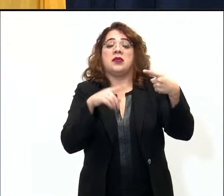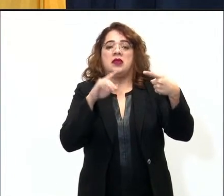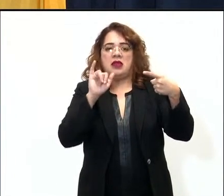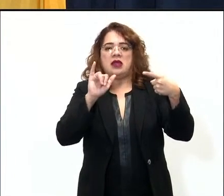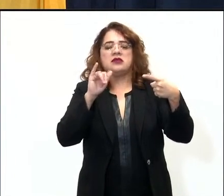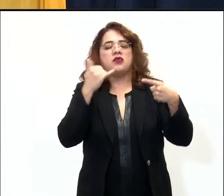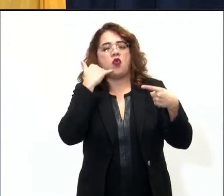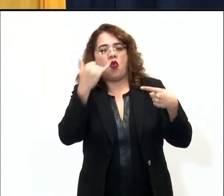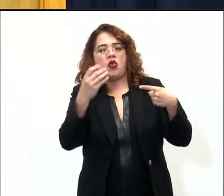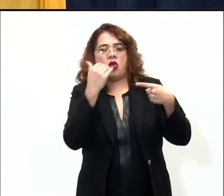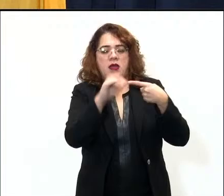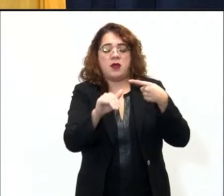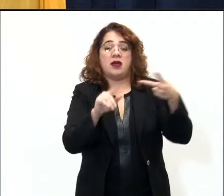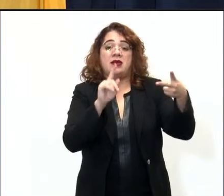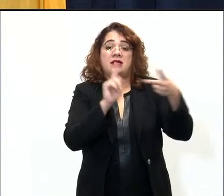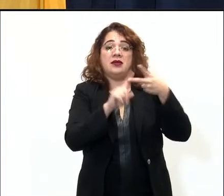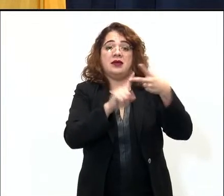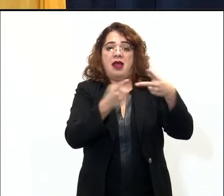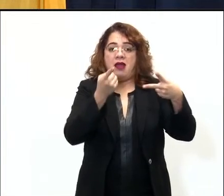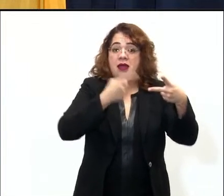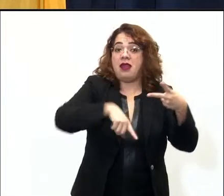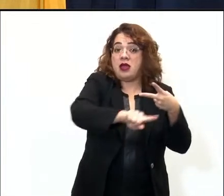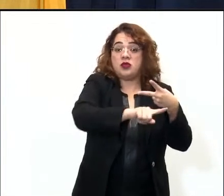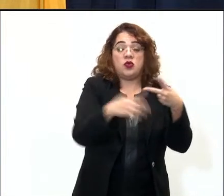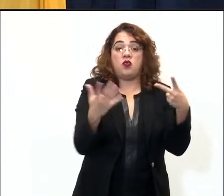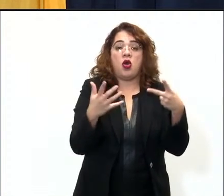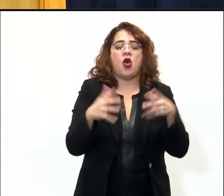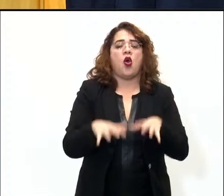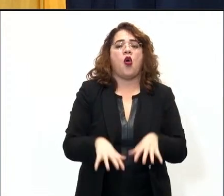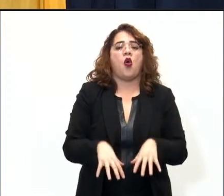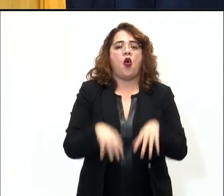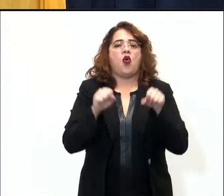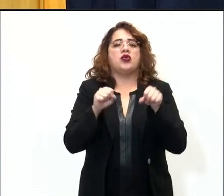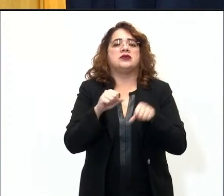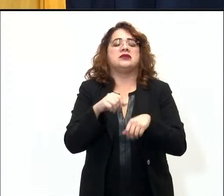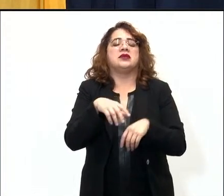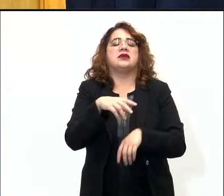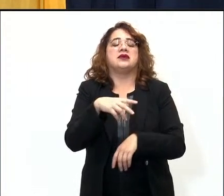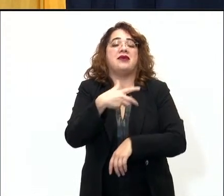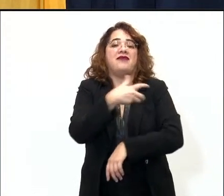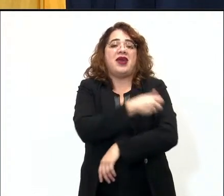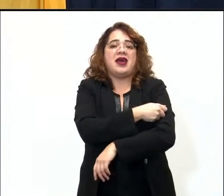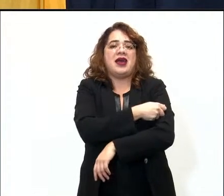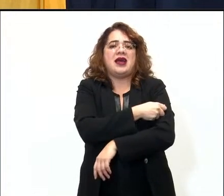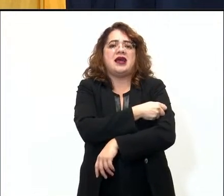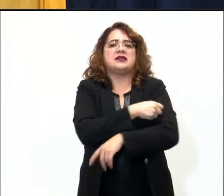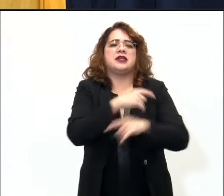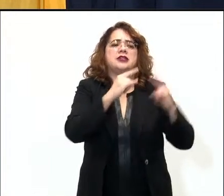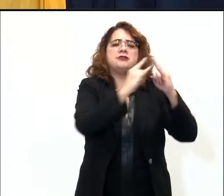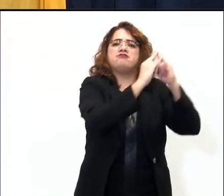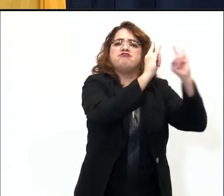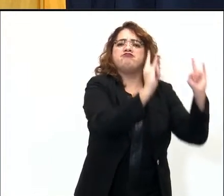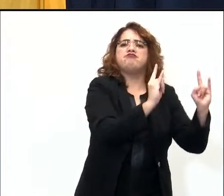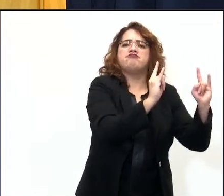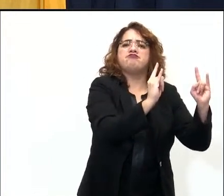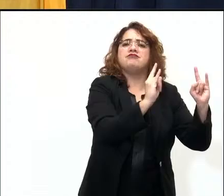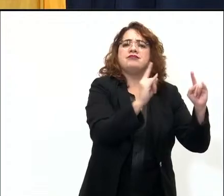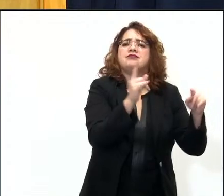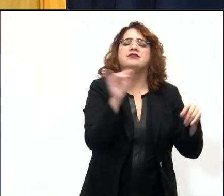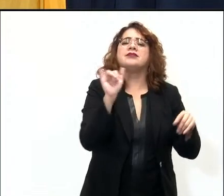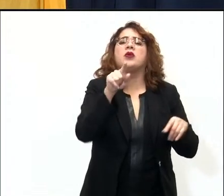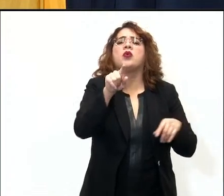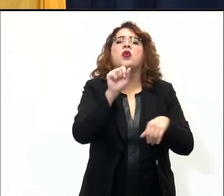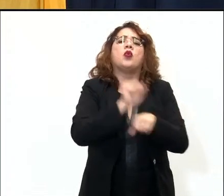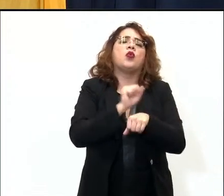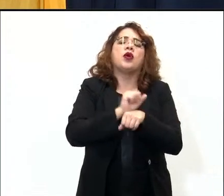we will be beginning next week to host vaccination clinics for Group A. So if you work in a clinic,